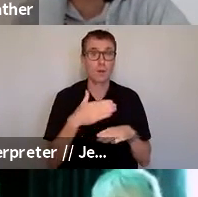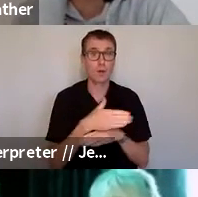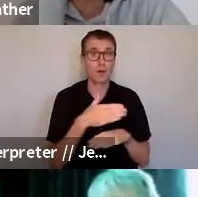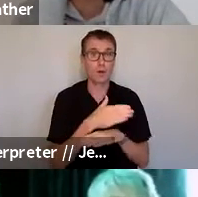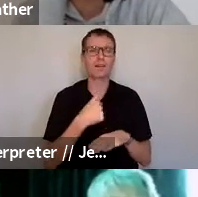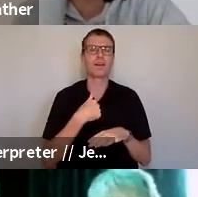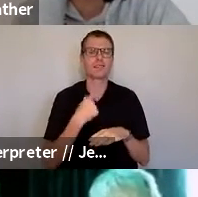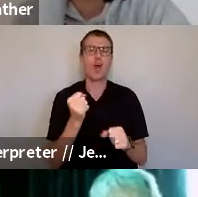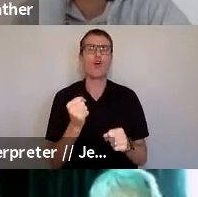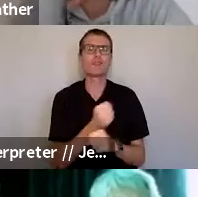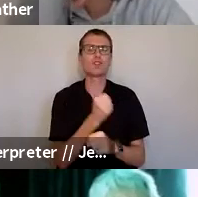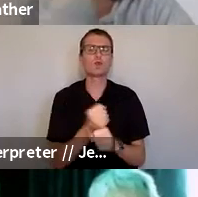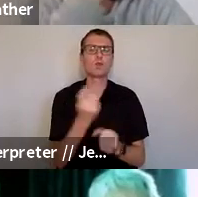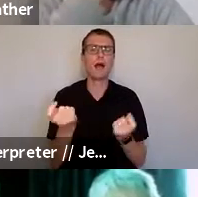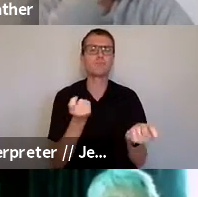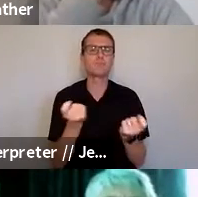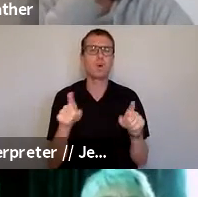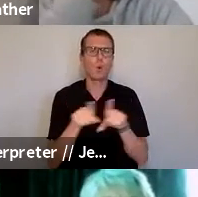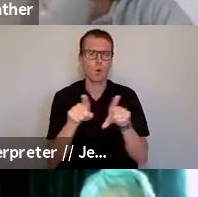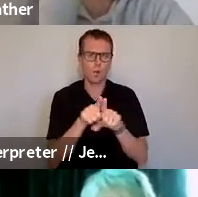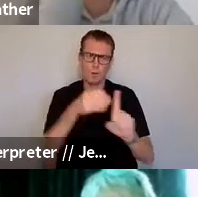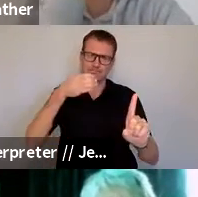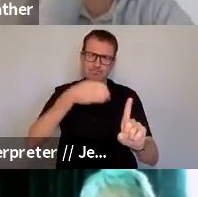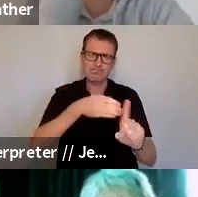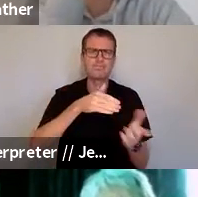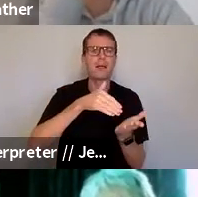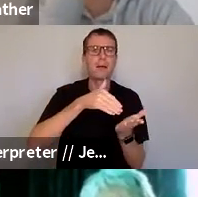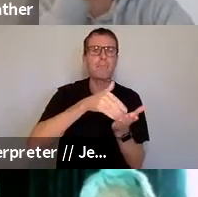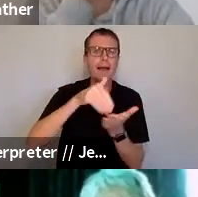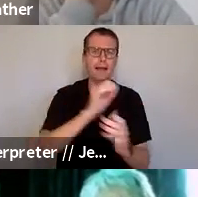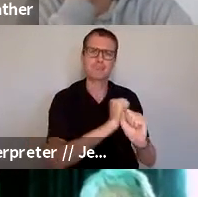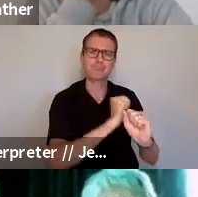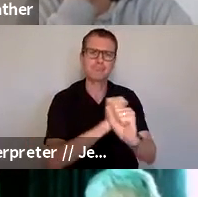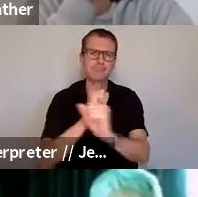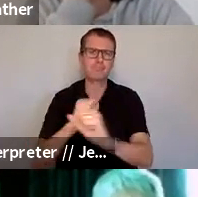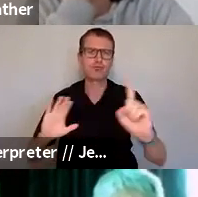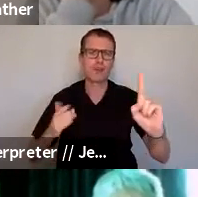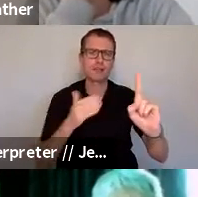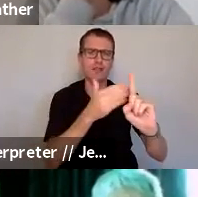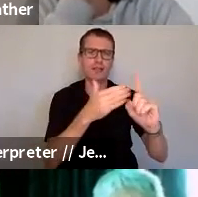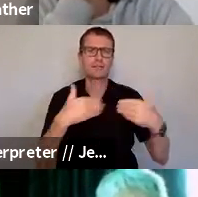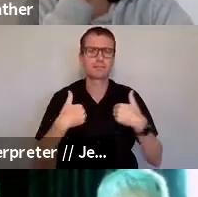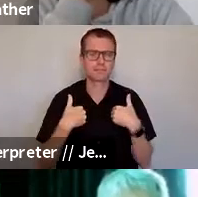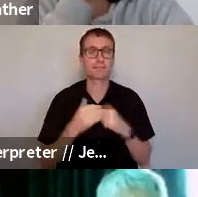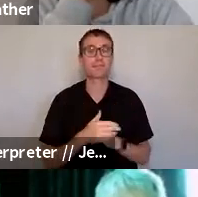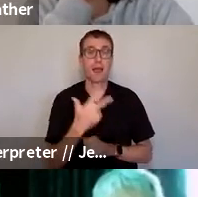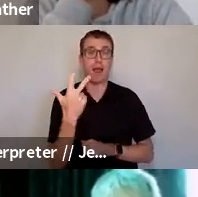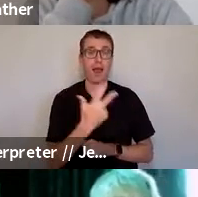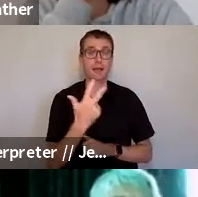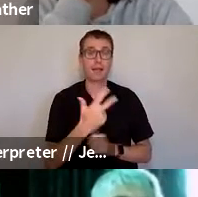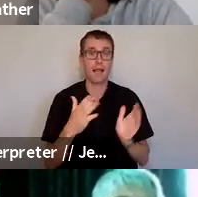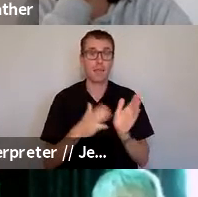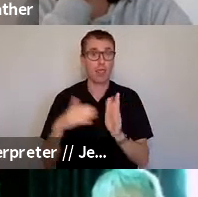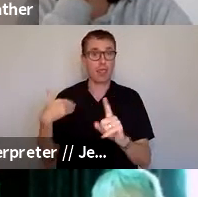also a specialist with marketing and strategy, and over the last 18 months have had a strong